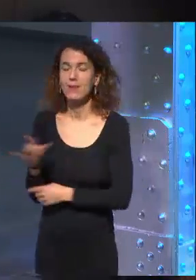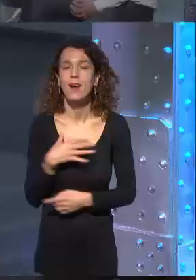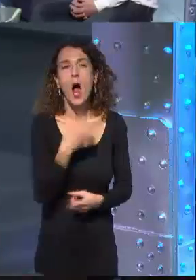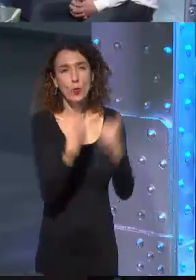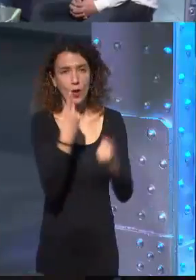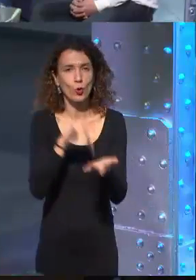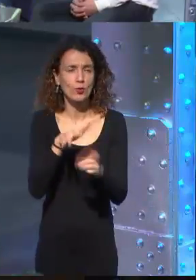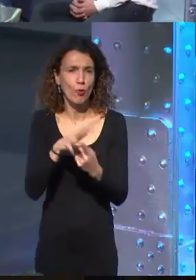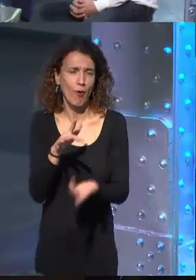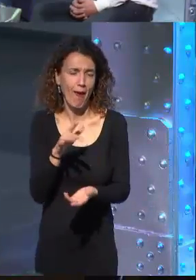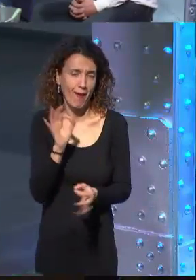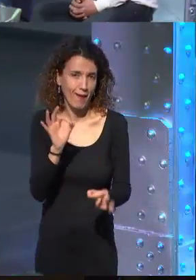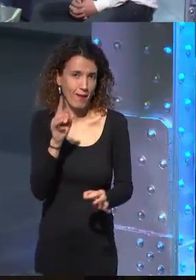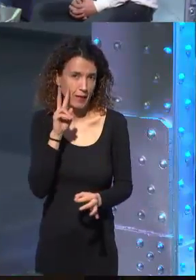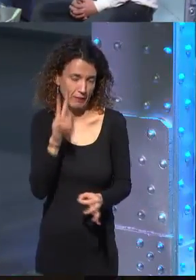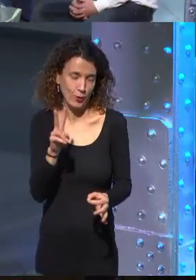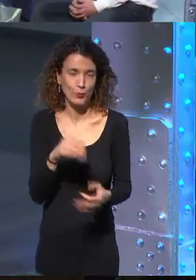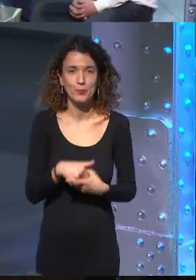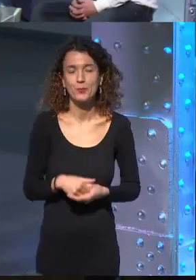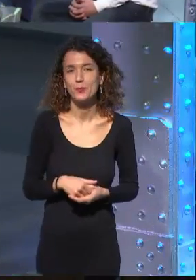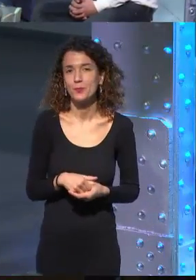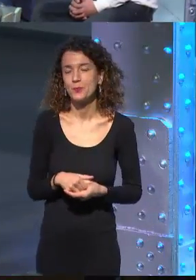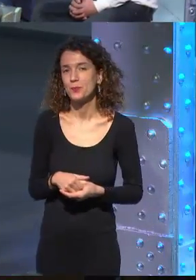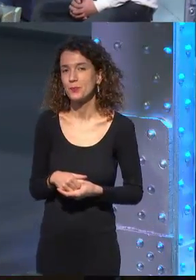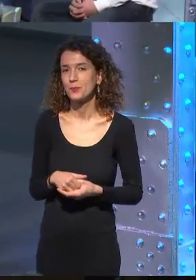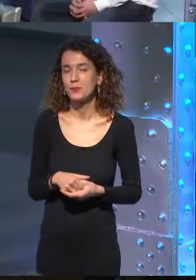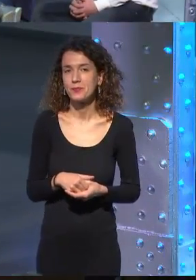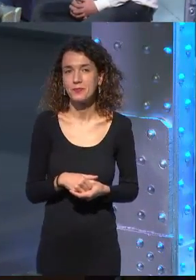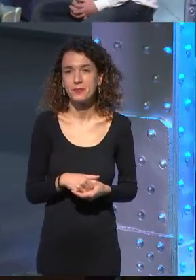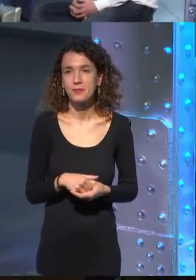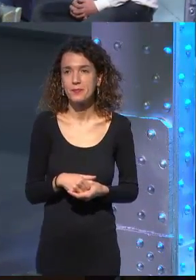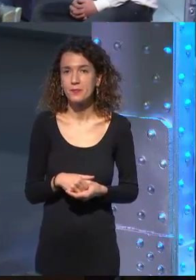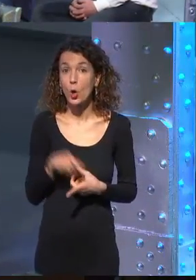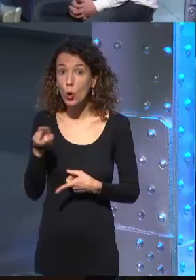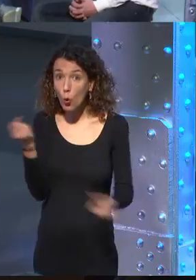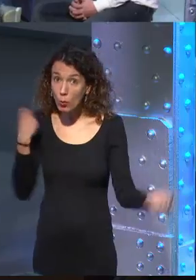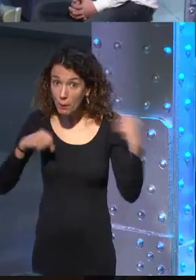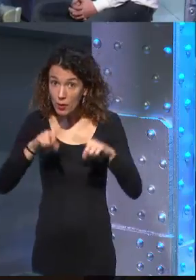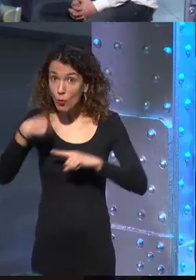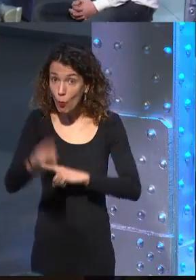groups. Okay, so it was very practical when you had a mobile then, right?